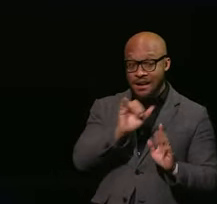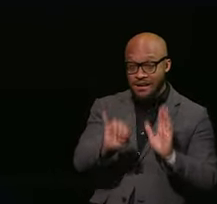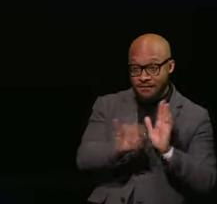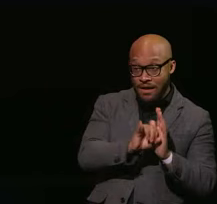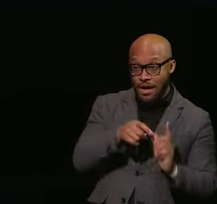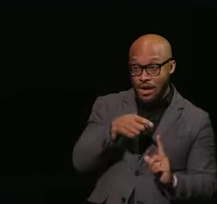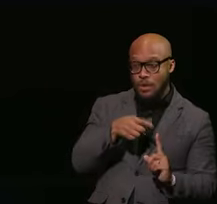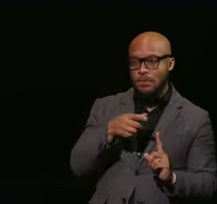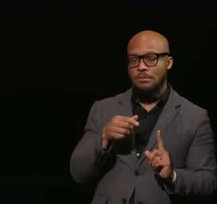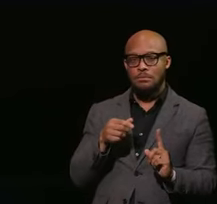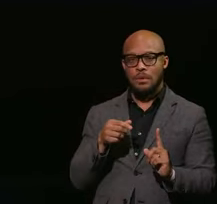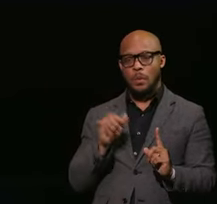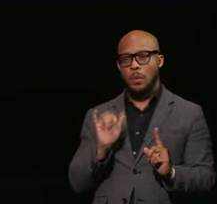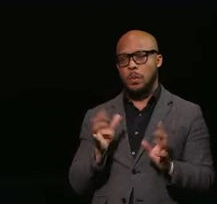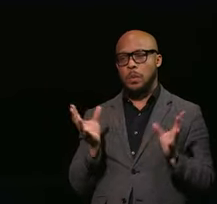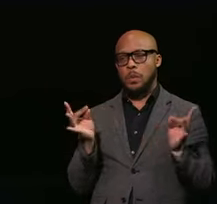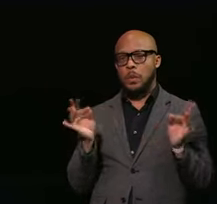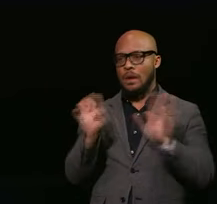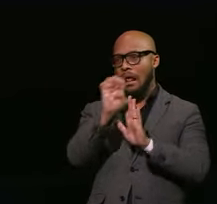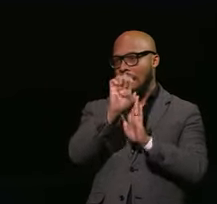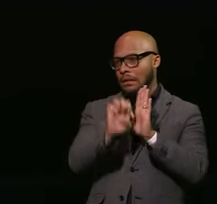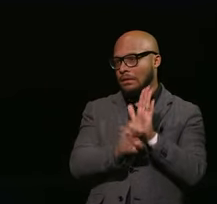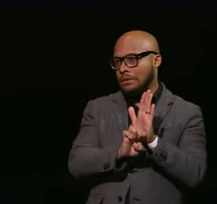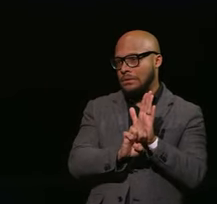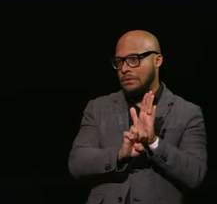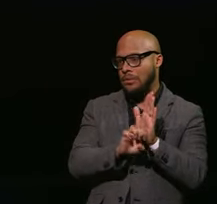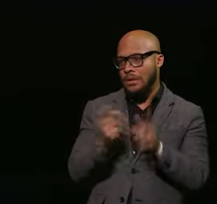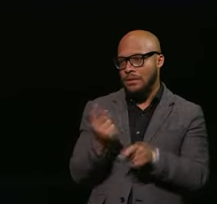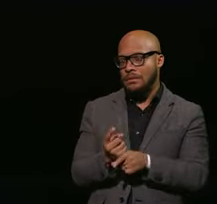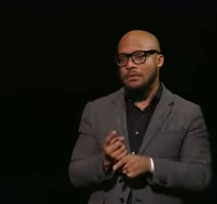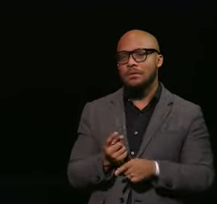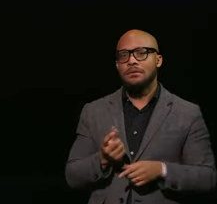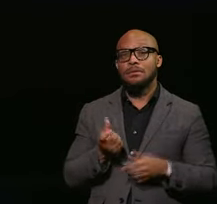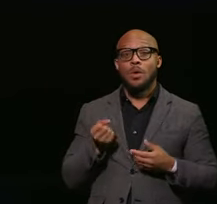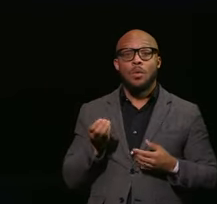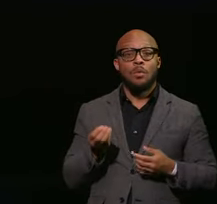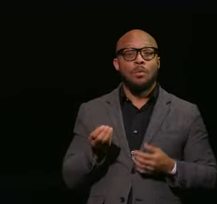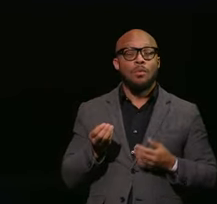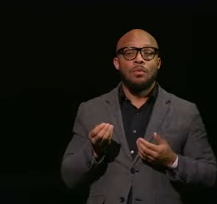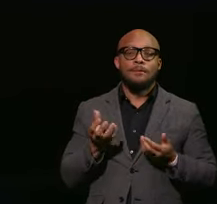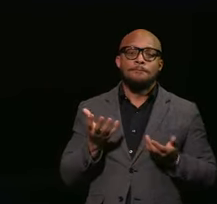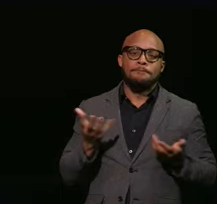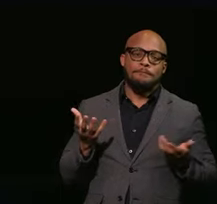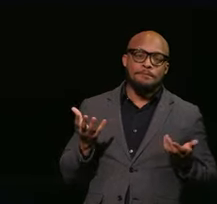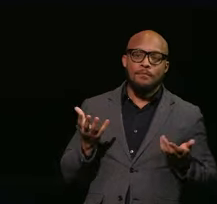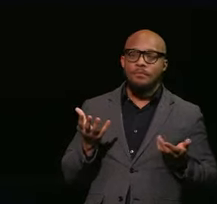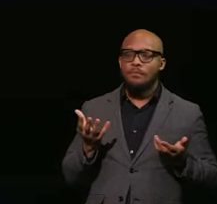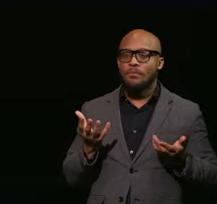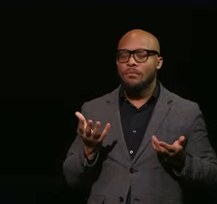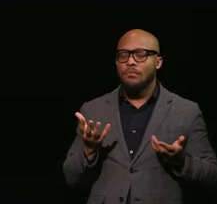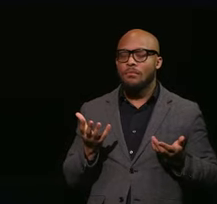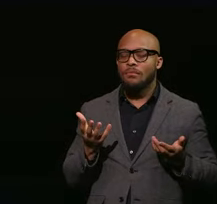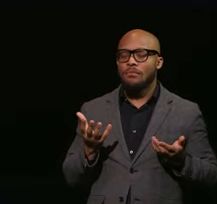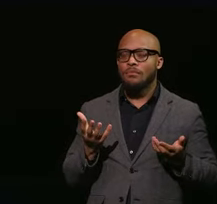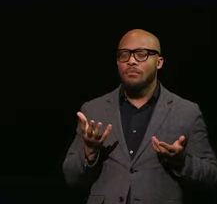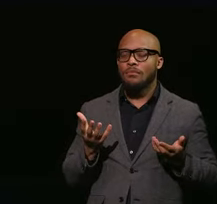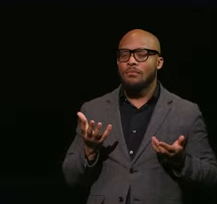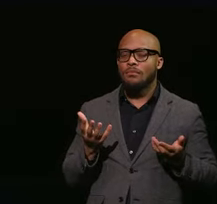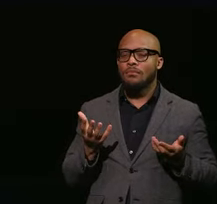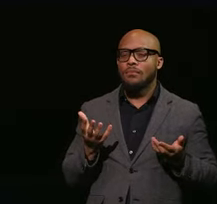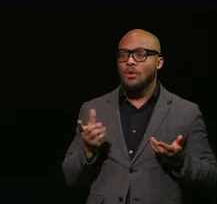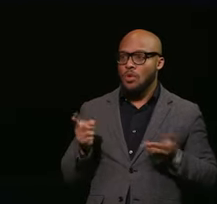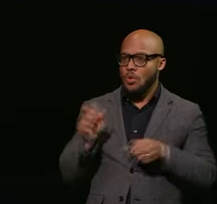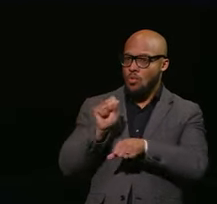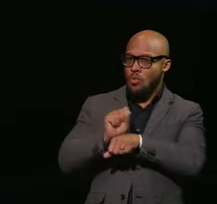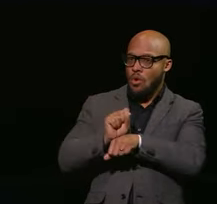her is an ethical quandary. And so it must have been also just so fascinating to be